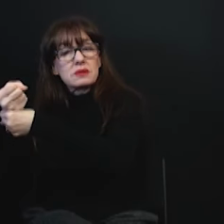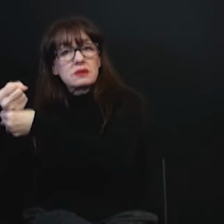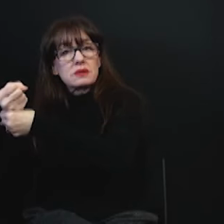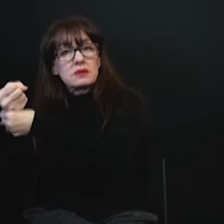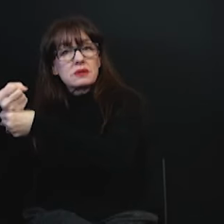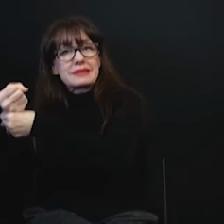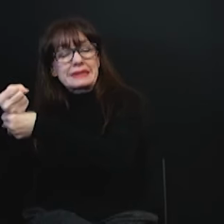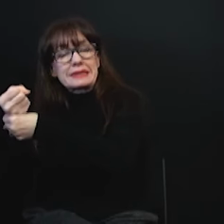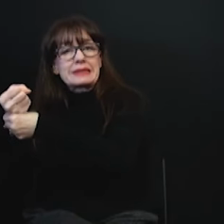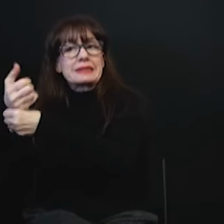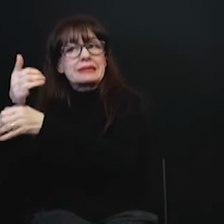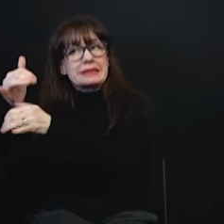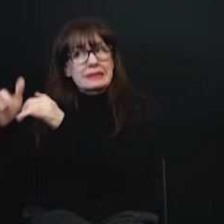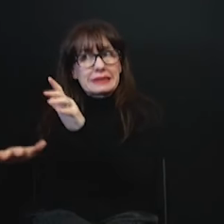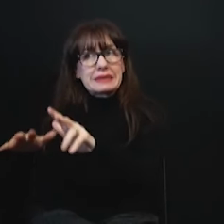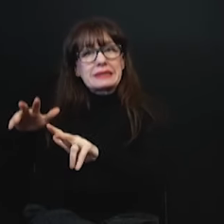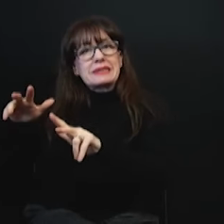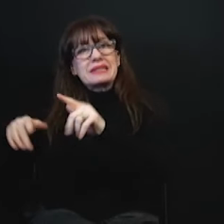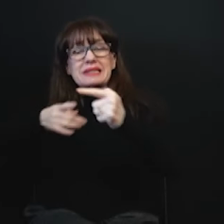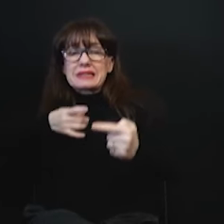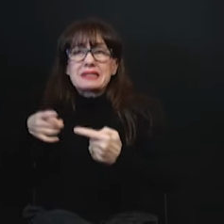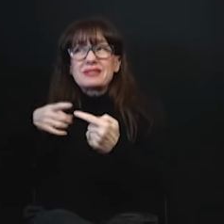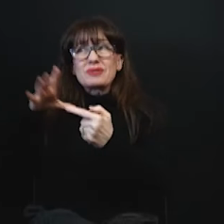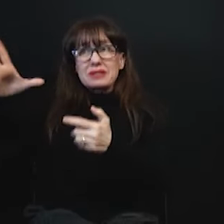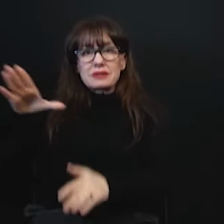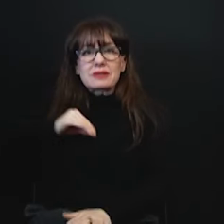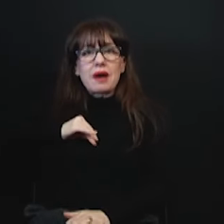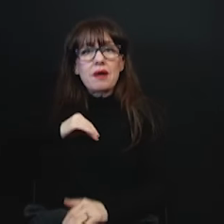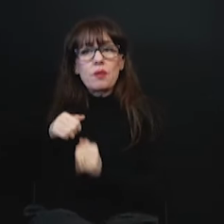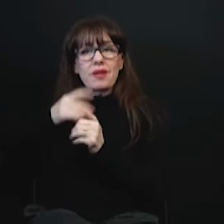it might seem like a risk right now to take that on faith.